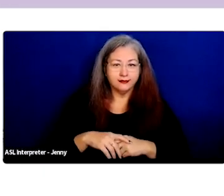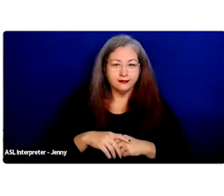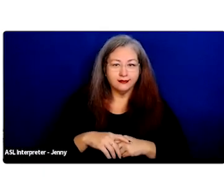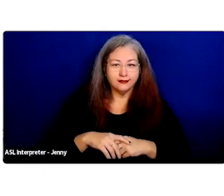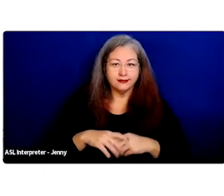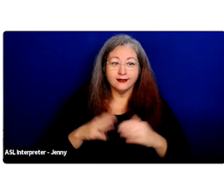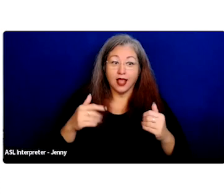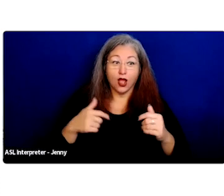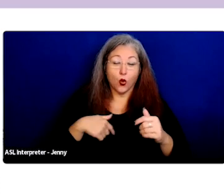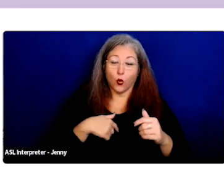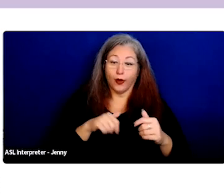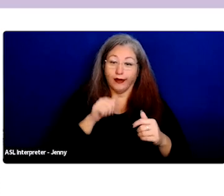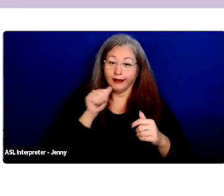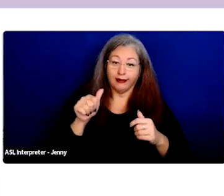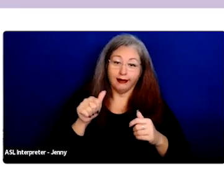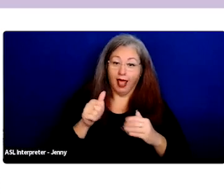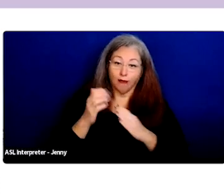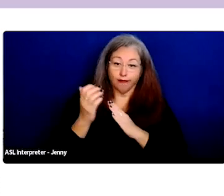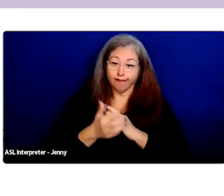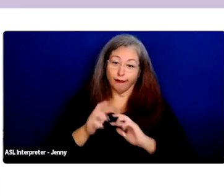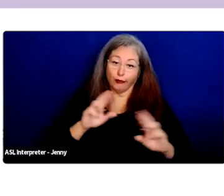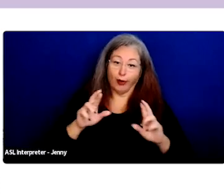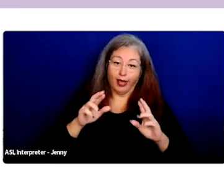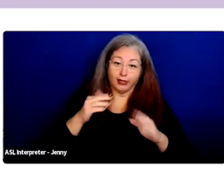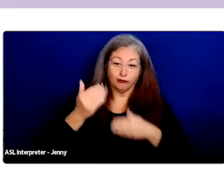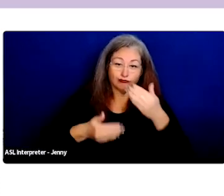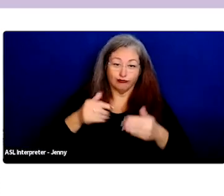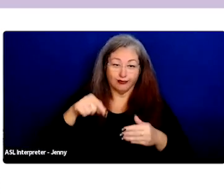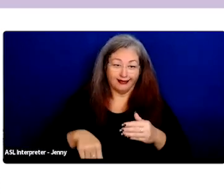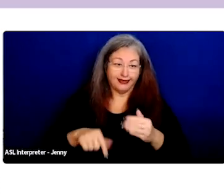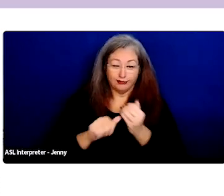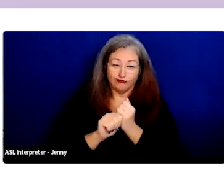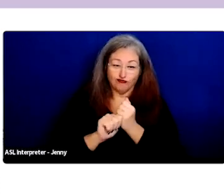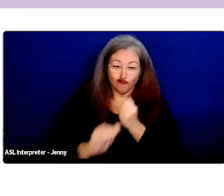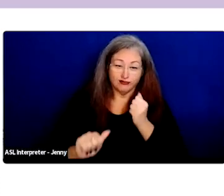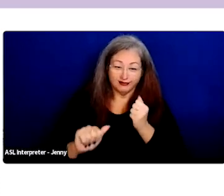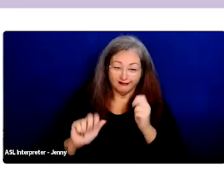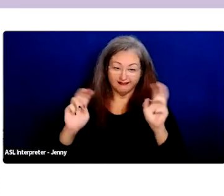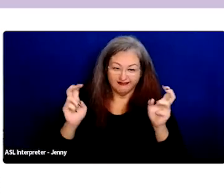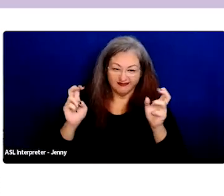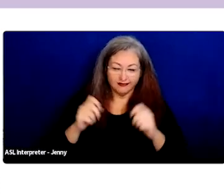we are not hardwired for this shit. We are